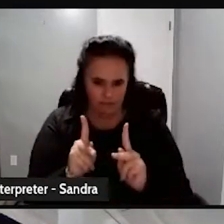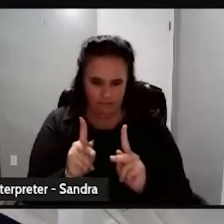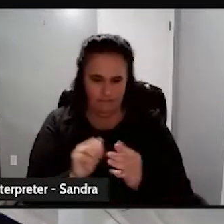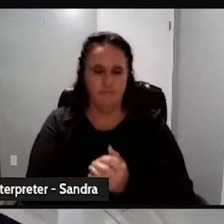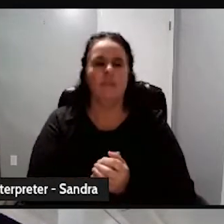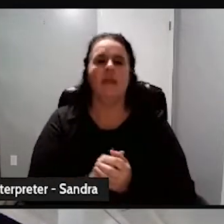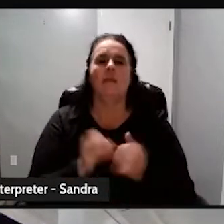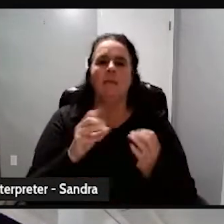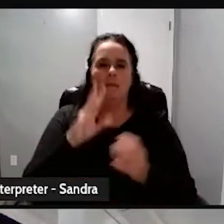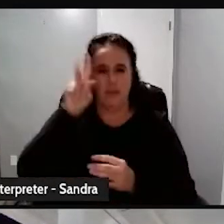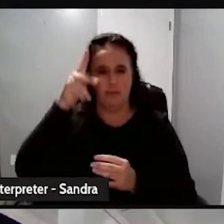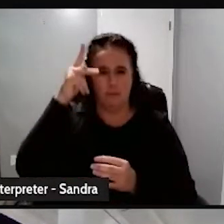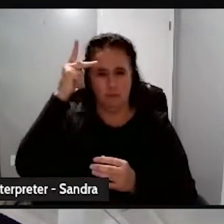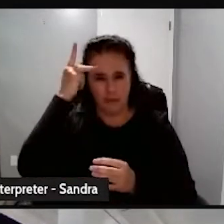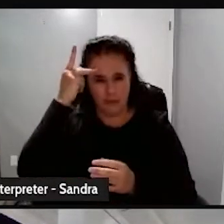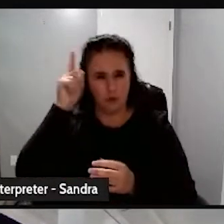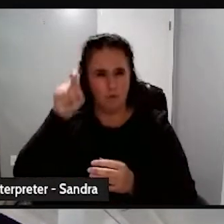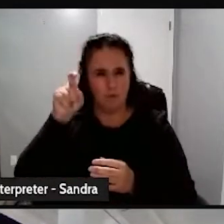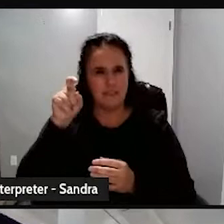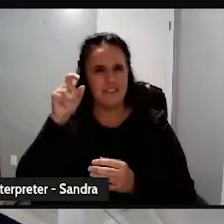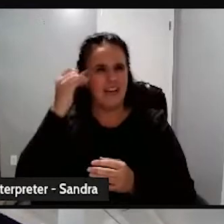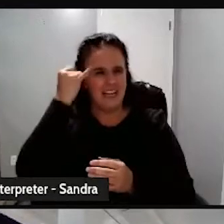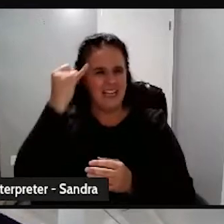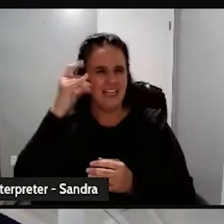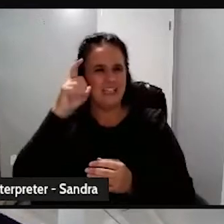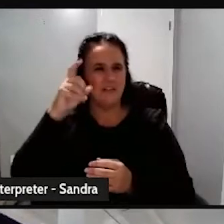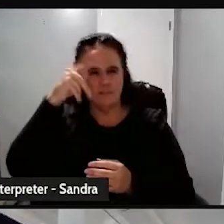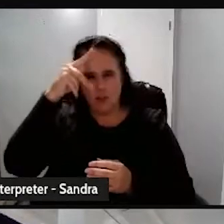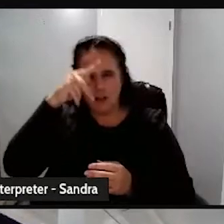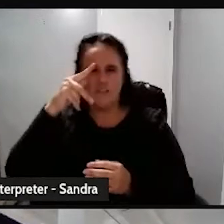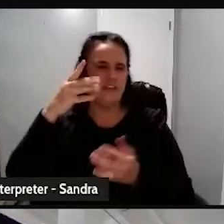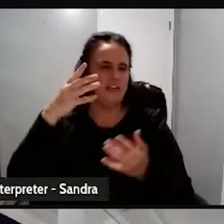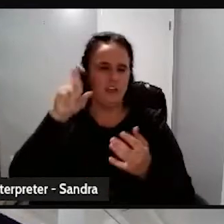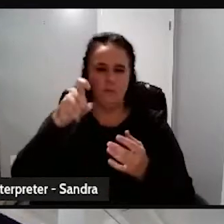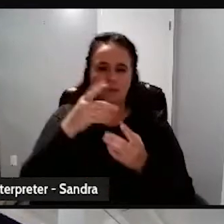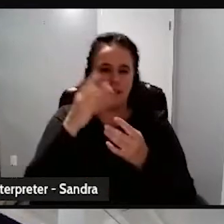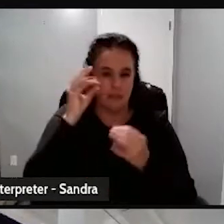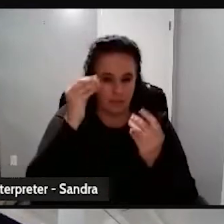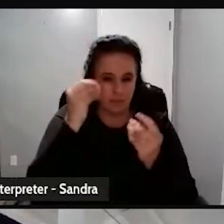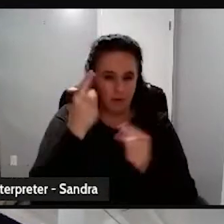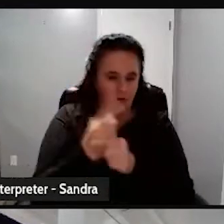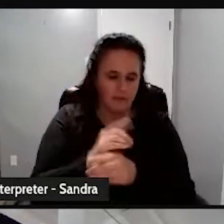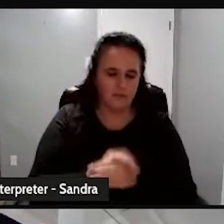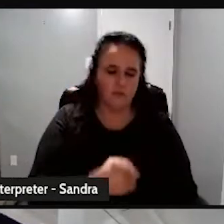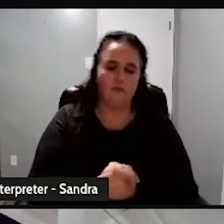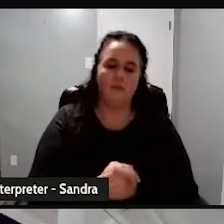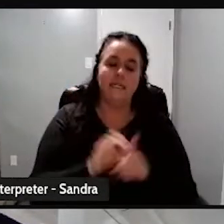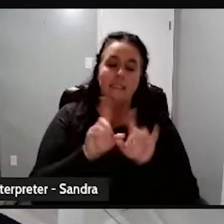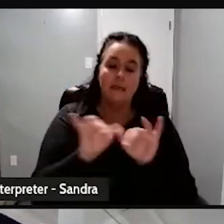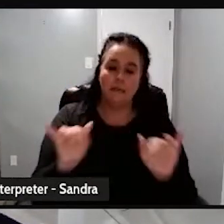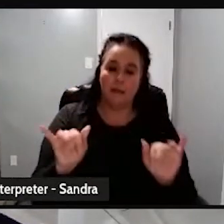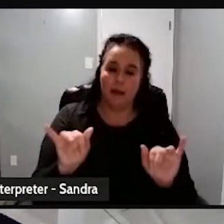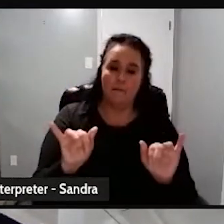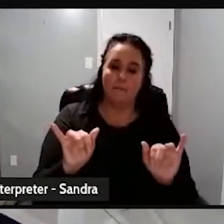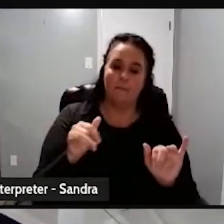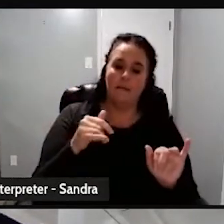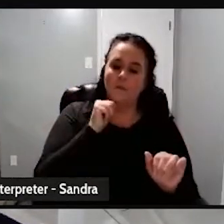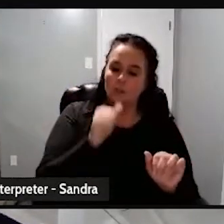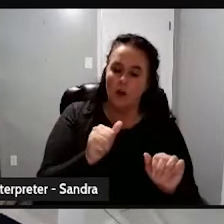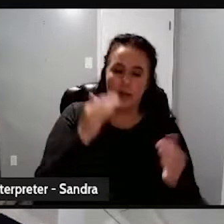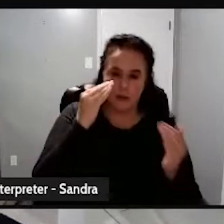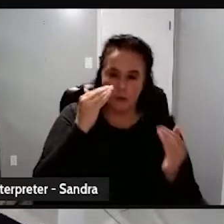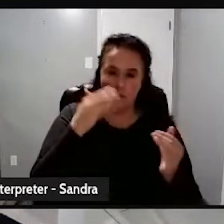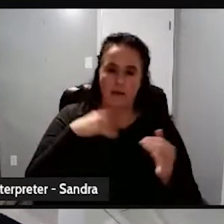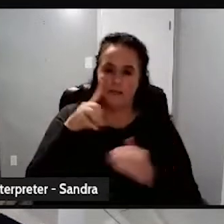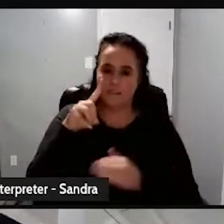political considerations behind that. At the same time, while I was not acknowledging my